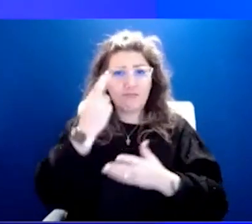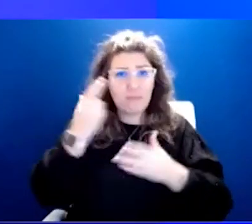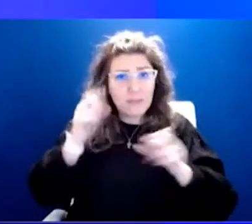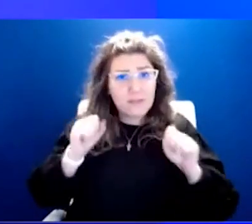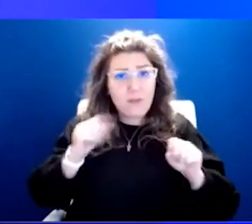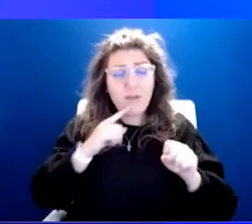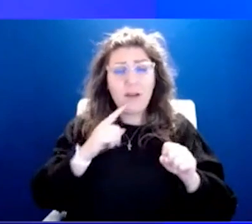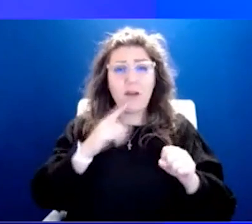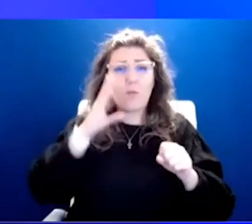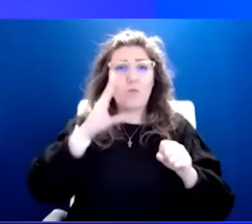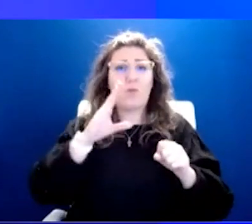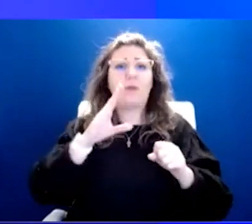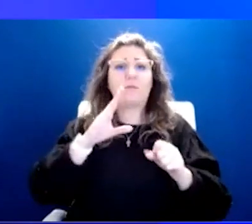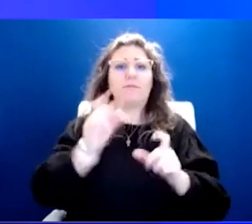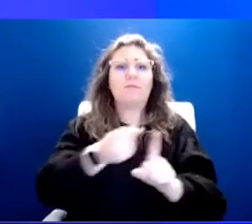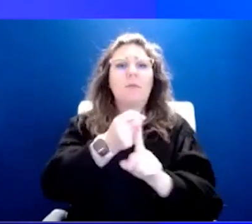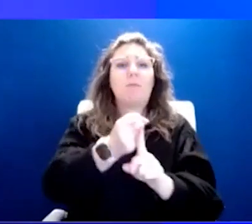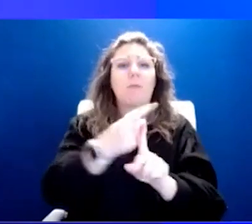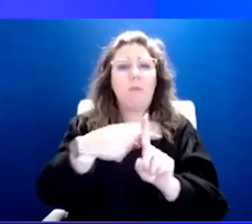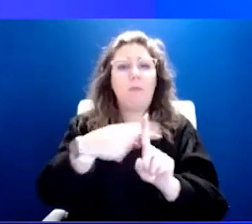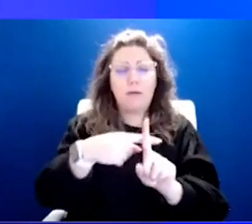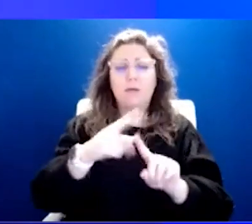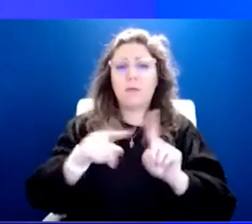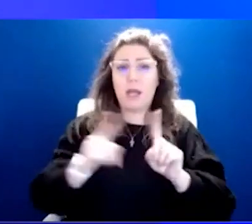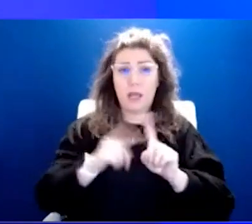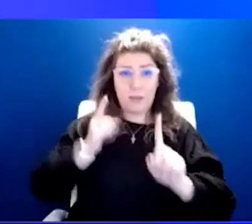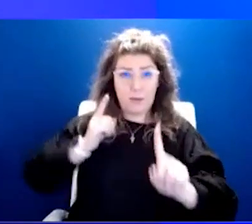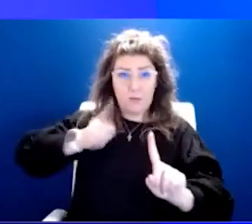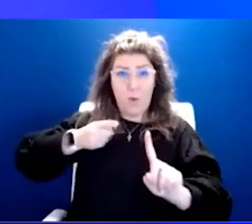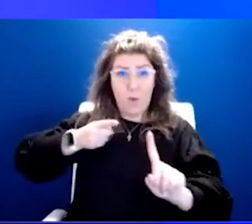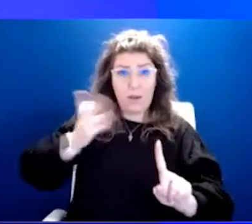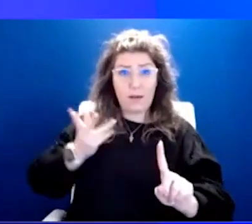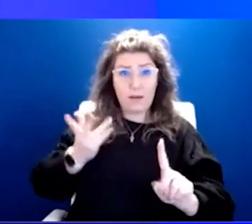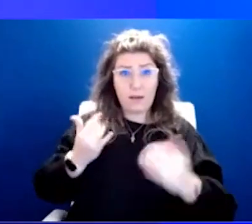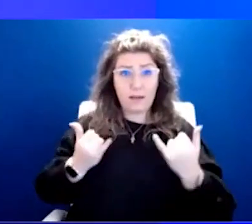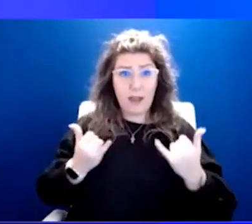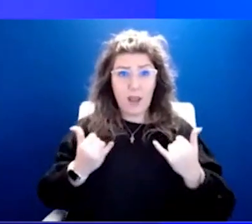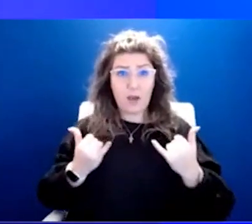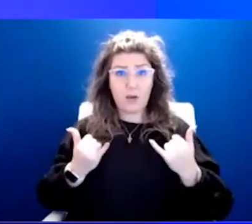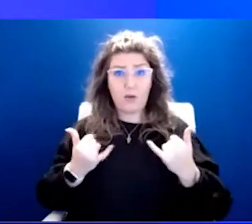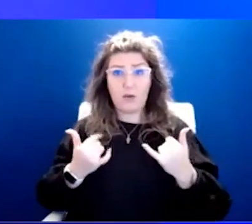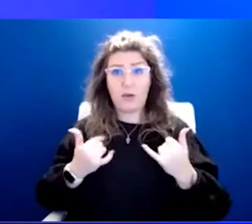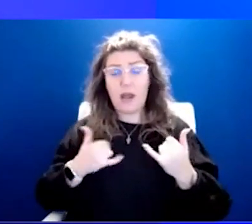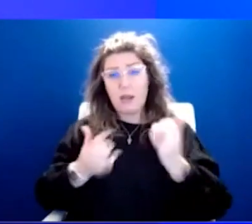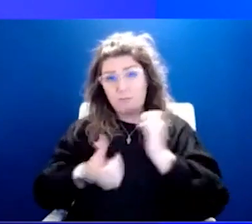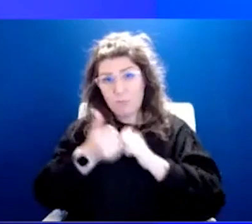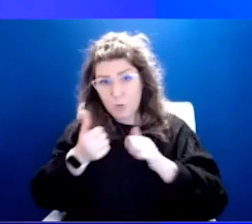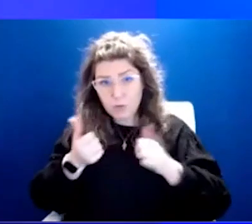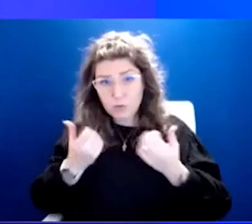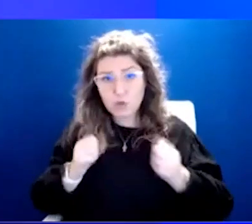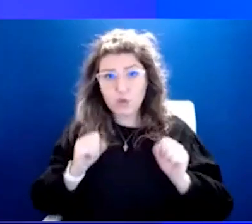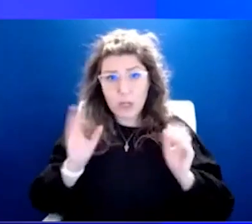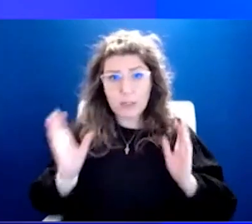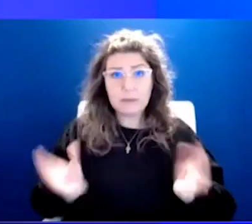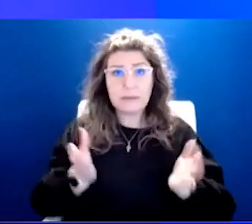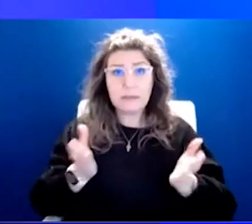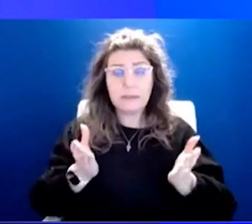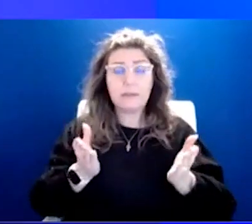make a difference. I think that the point right now, though, that I'm mostly trying to talk to them about